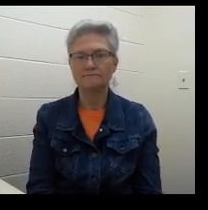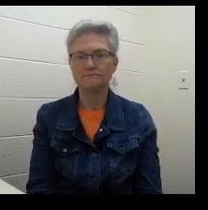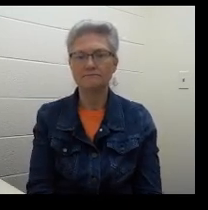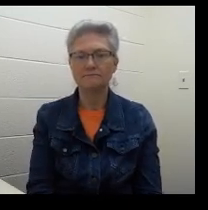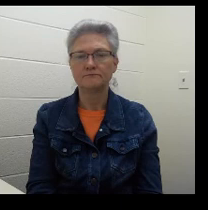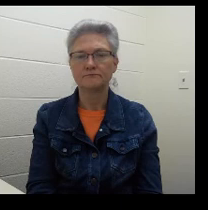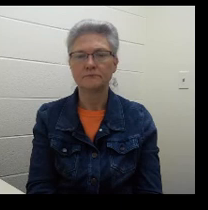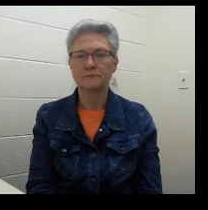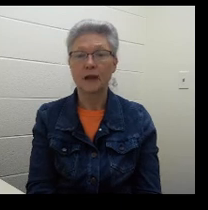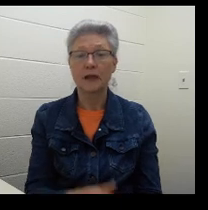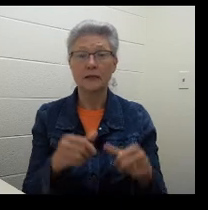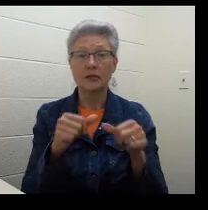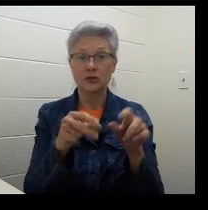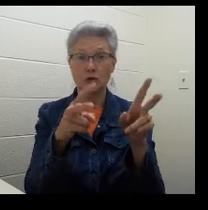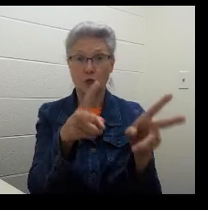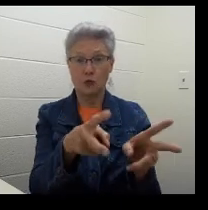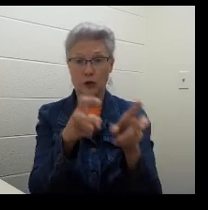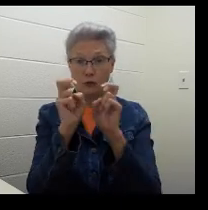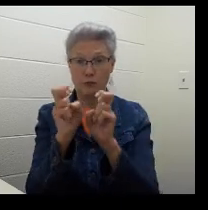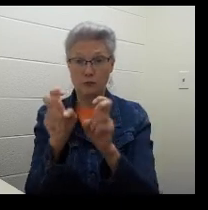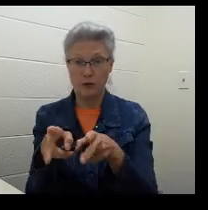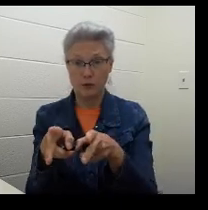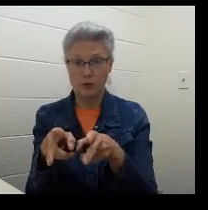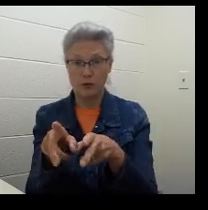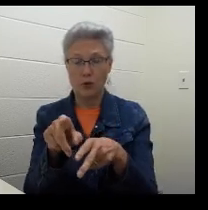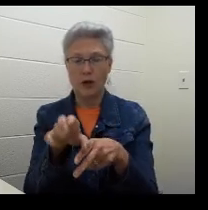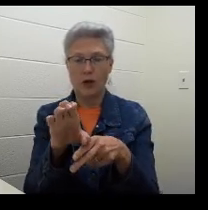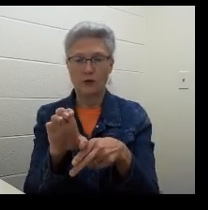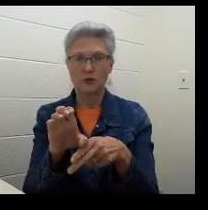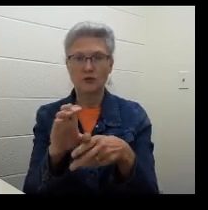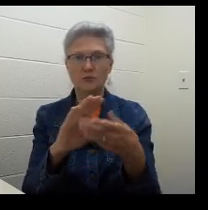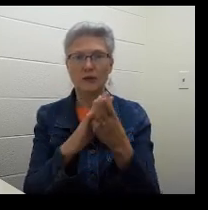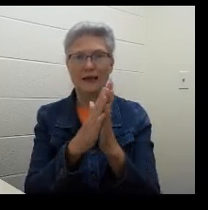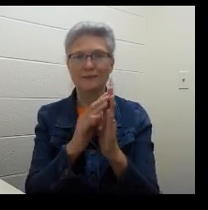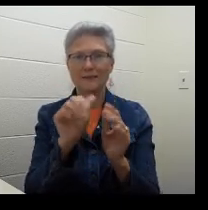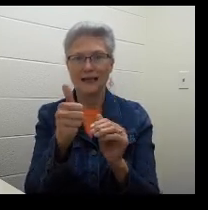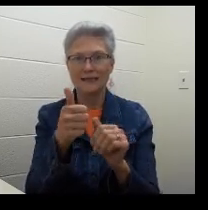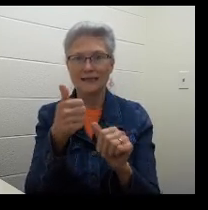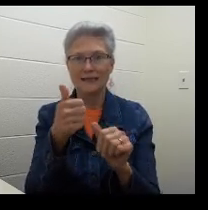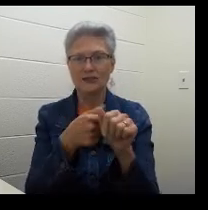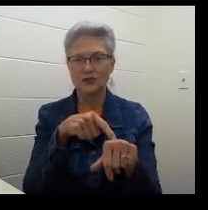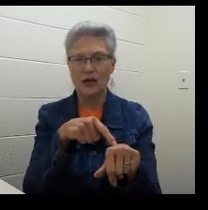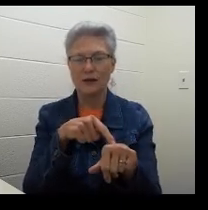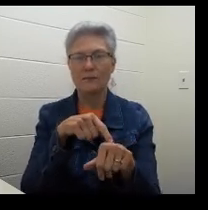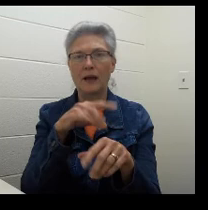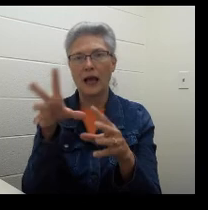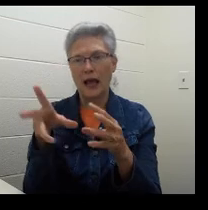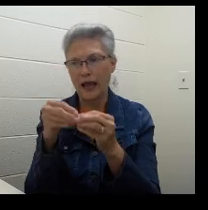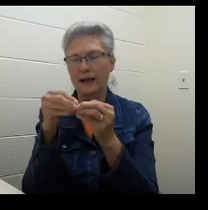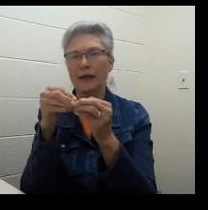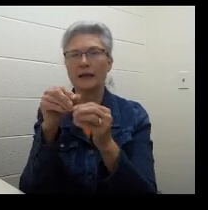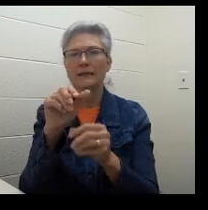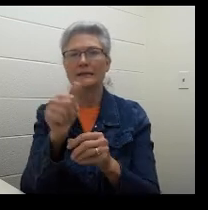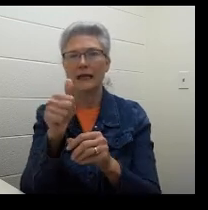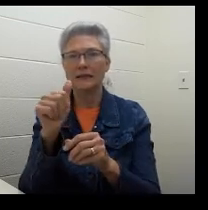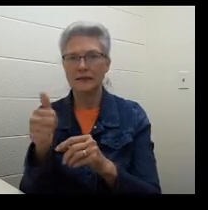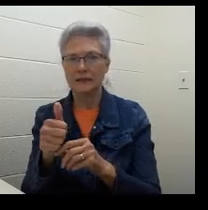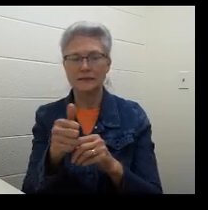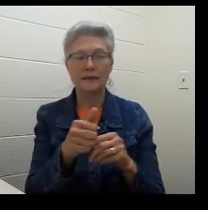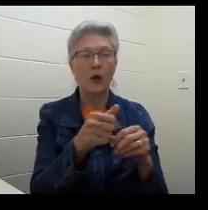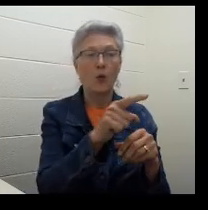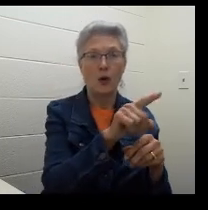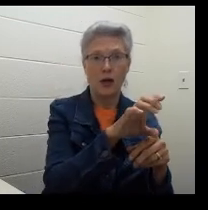I can continue to regroup hundreds into tens, and each time I will gain 10 more tens and lose